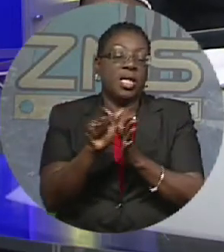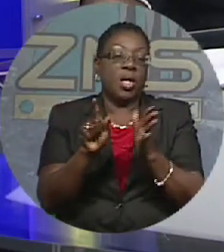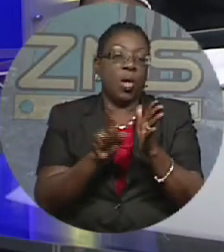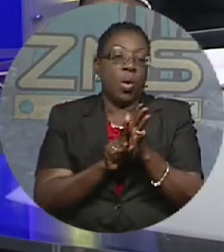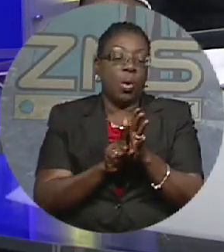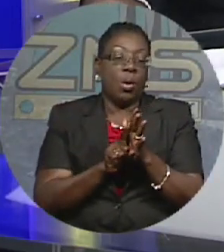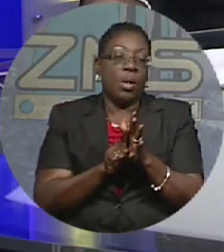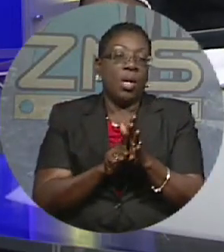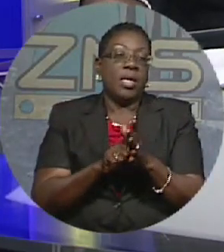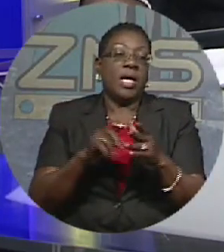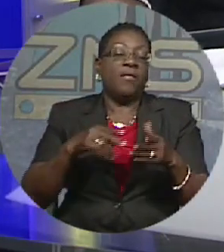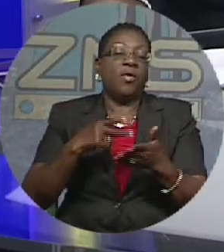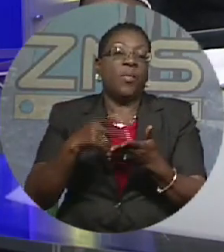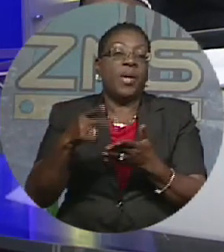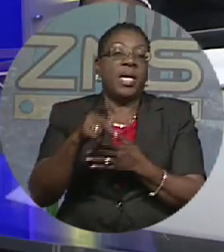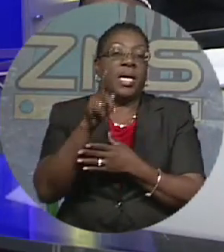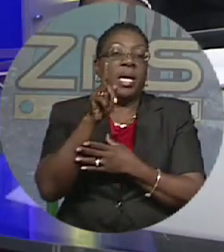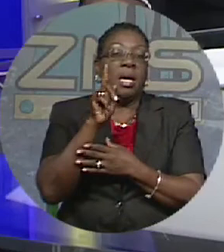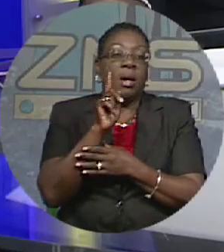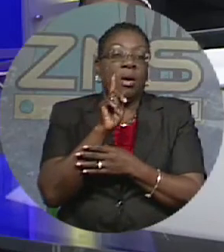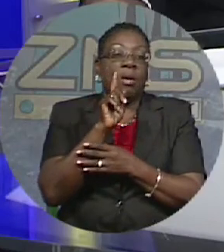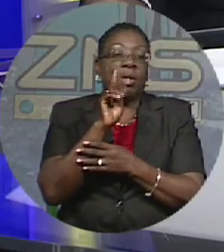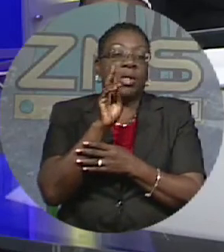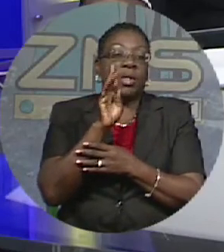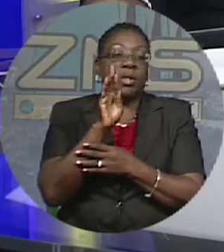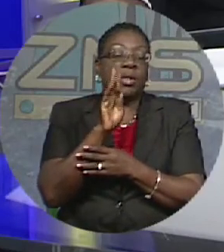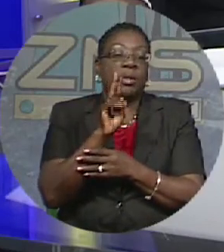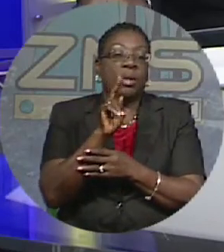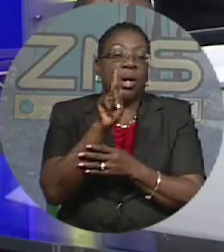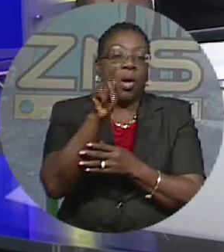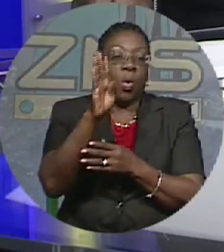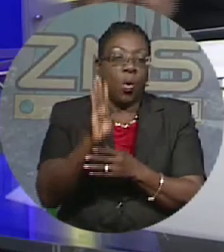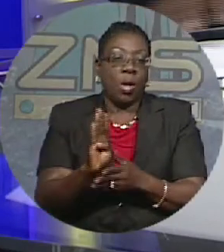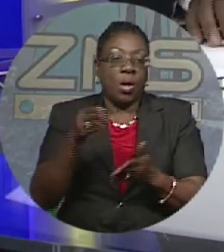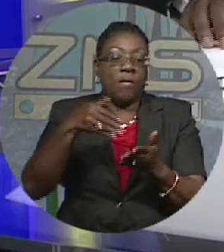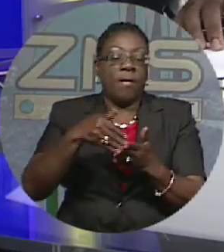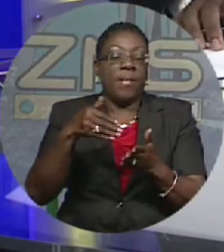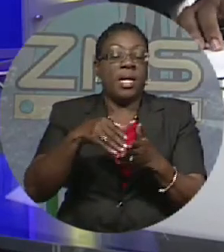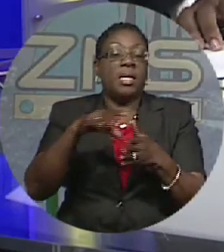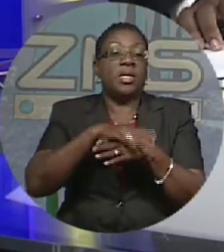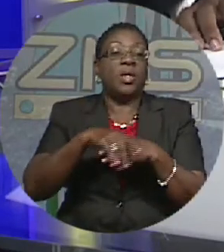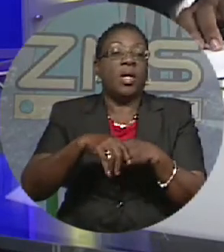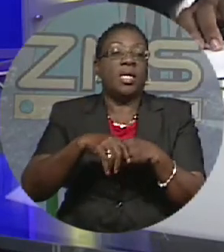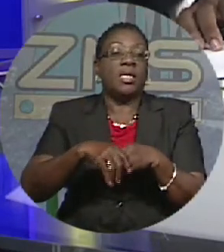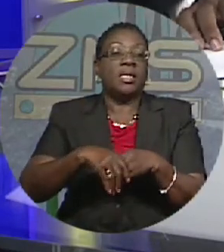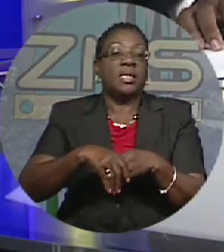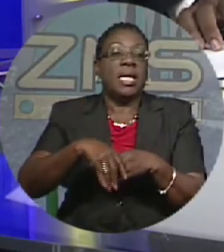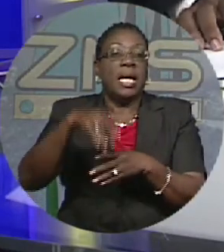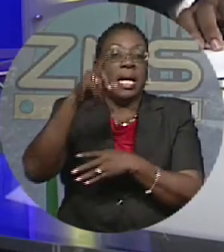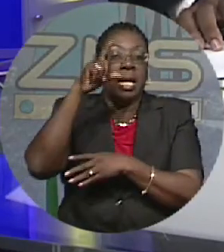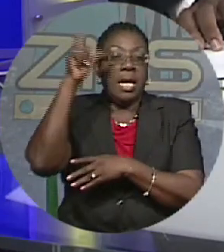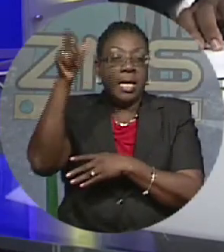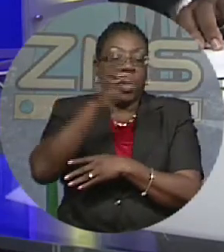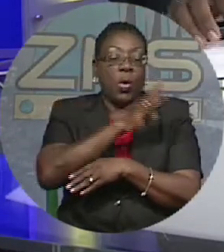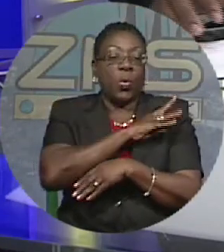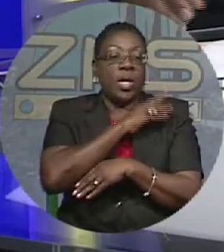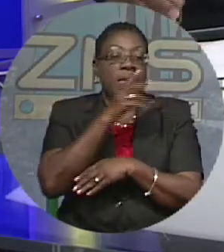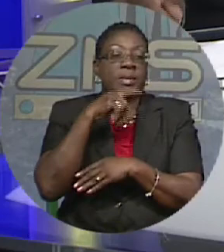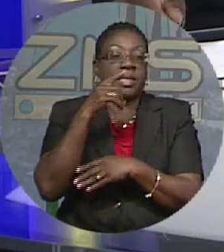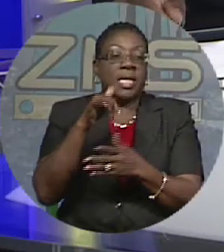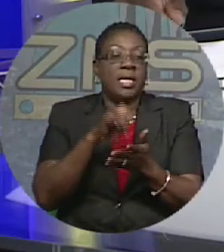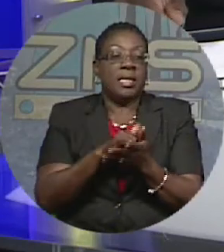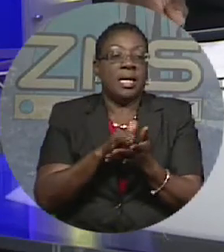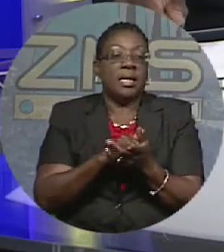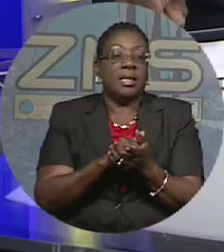nearly $250,000 for preventing fair market access to its competitors. BTC CEO Leon Williams told Janine